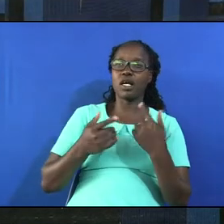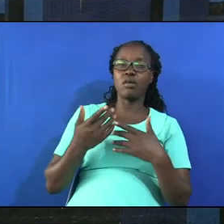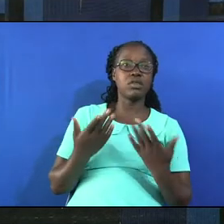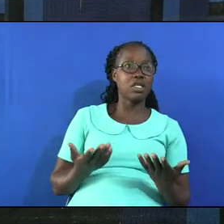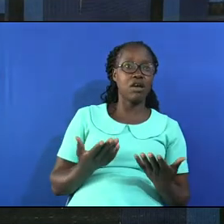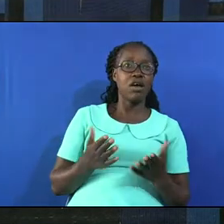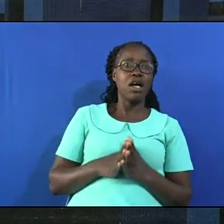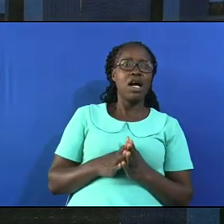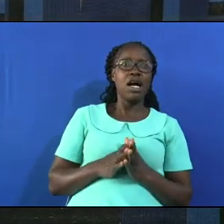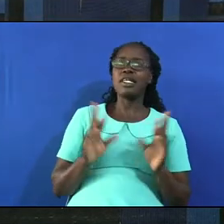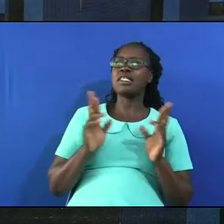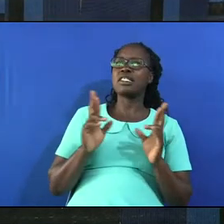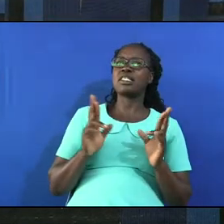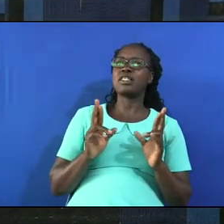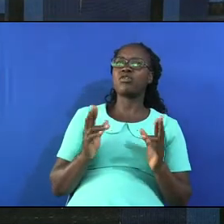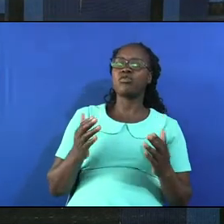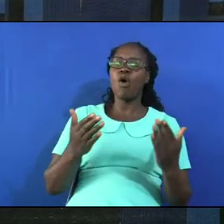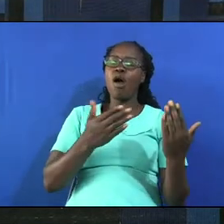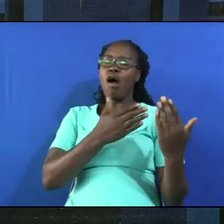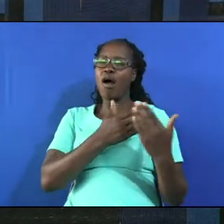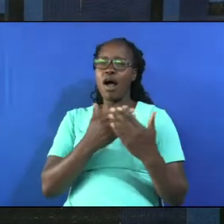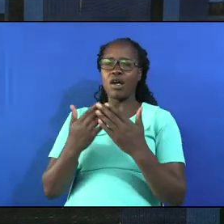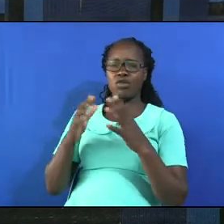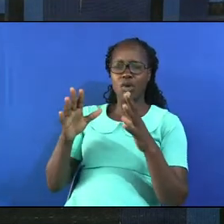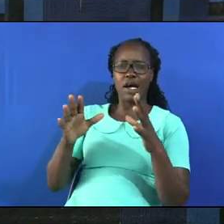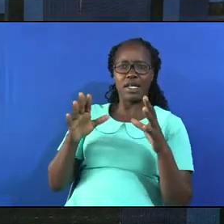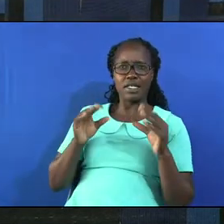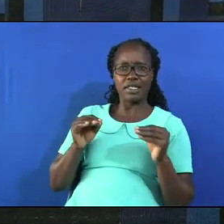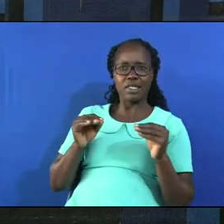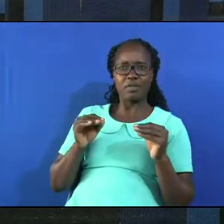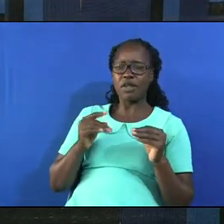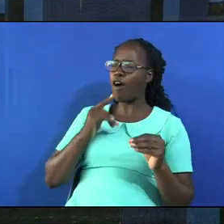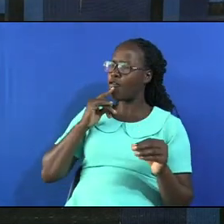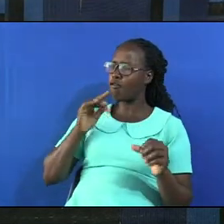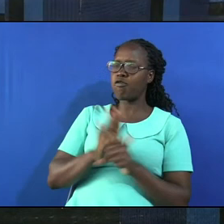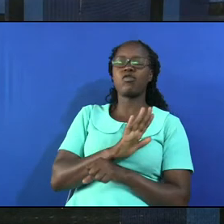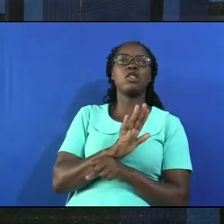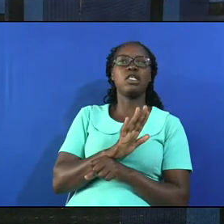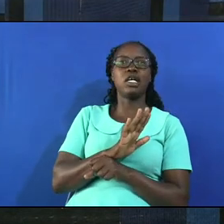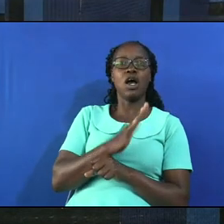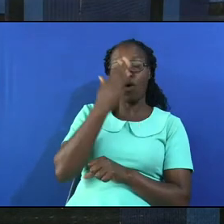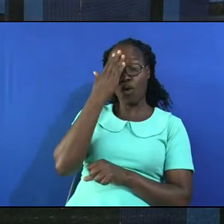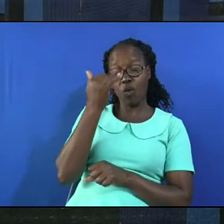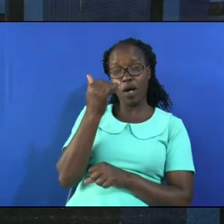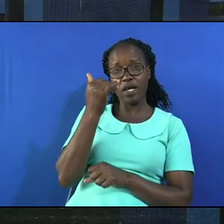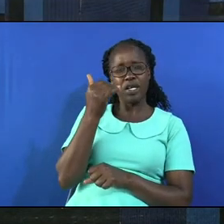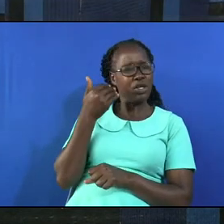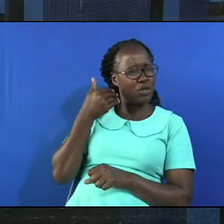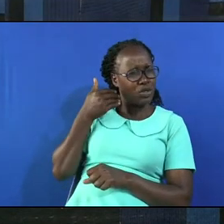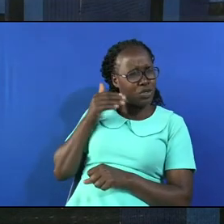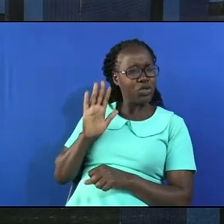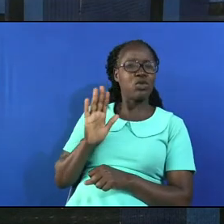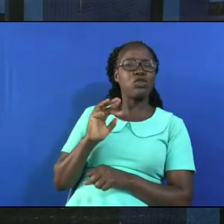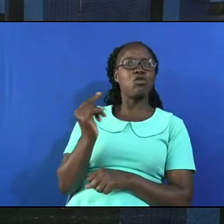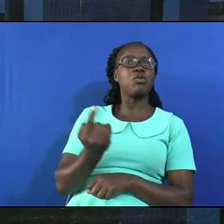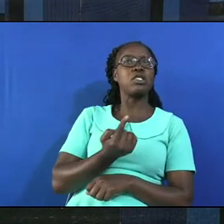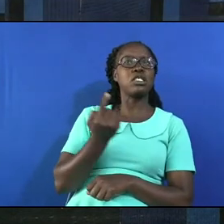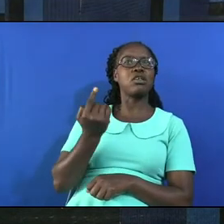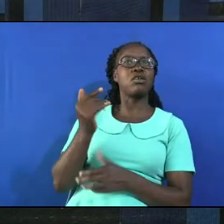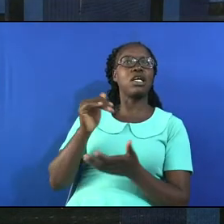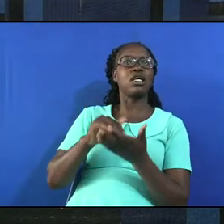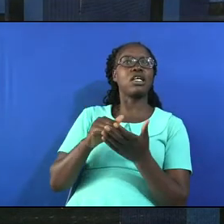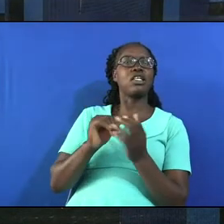along and is willing to embrace you, you accept 100% because you don't want to be